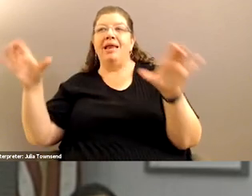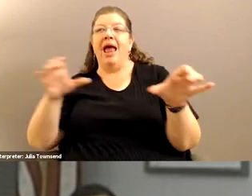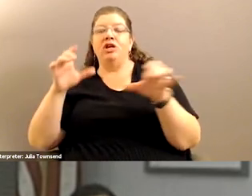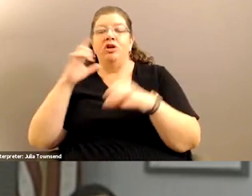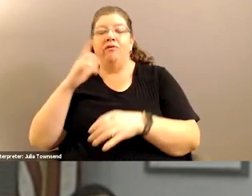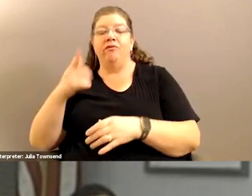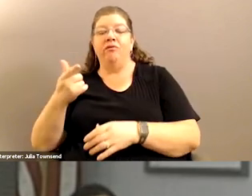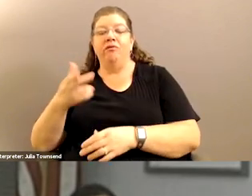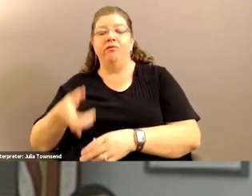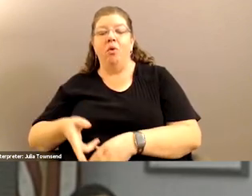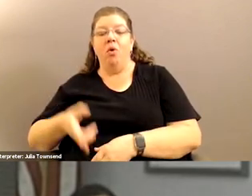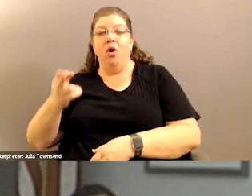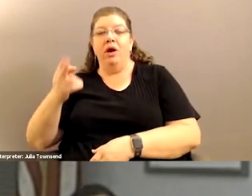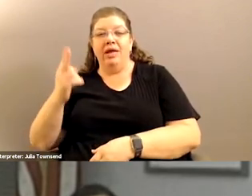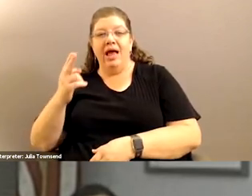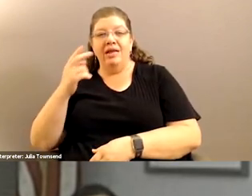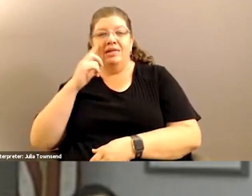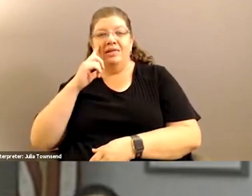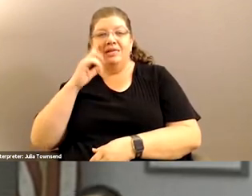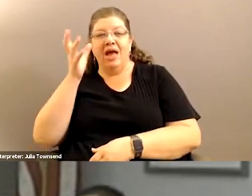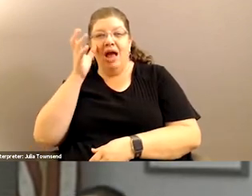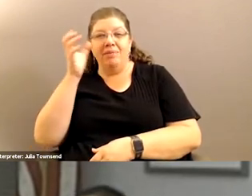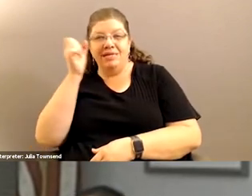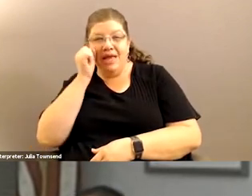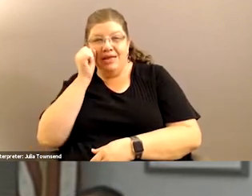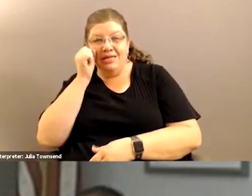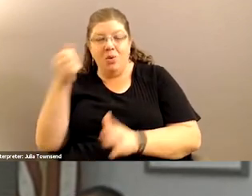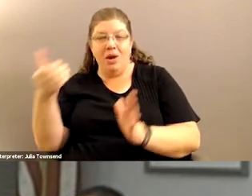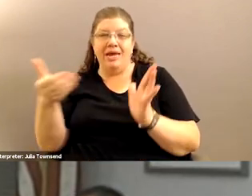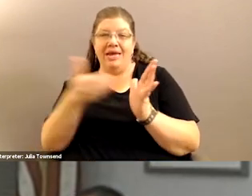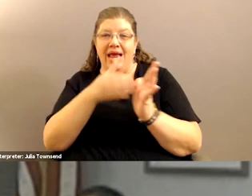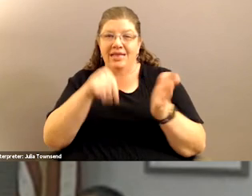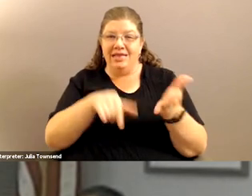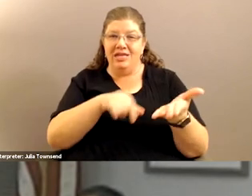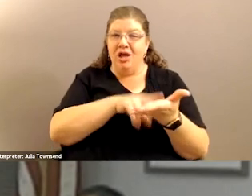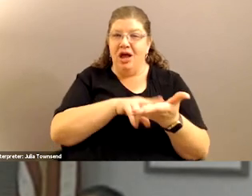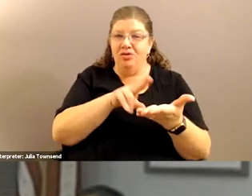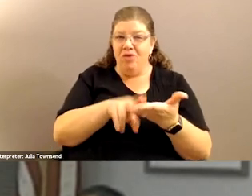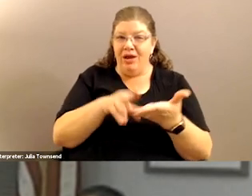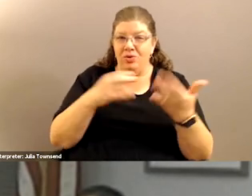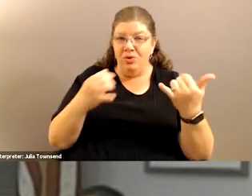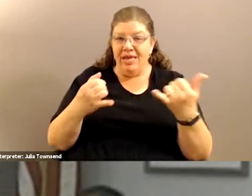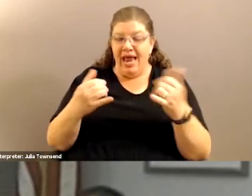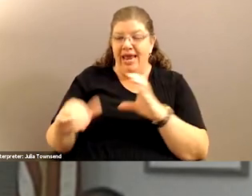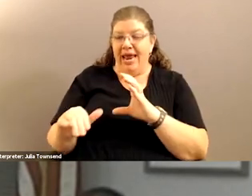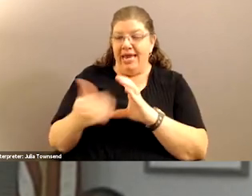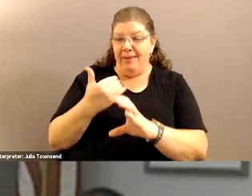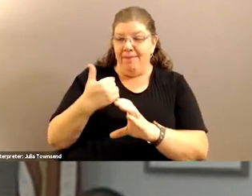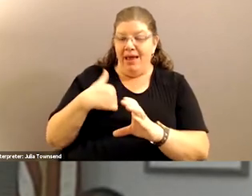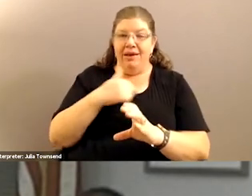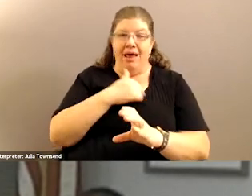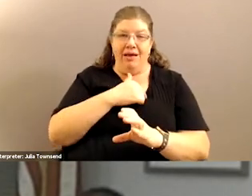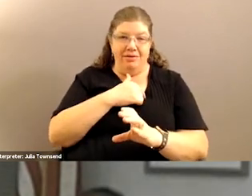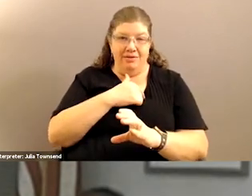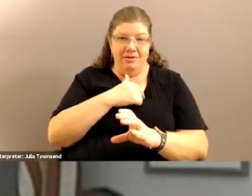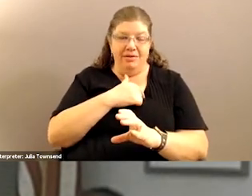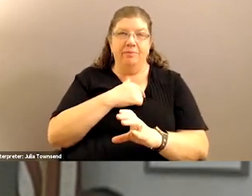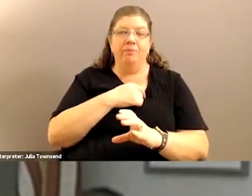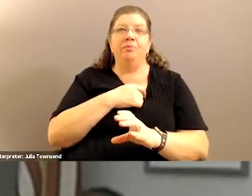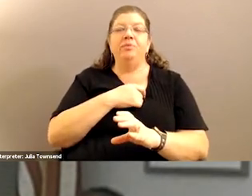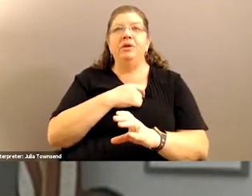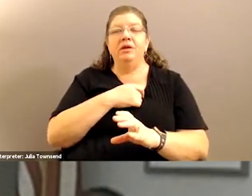sense um who came out against this contract today and emailed us and